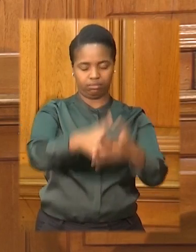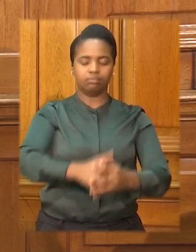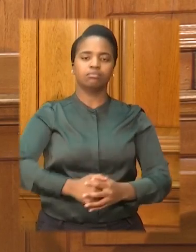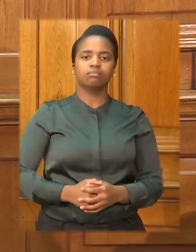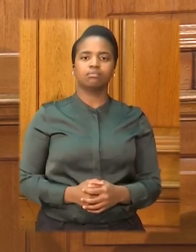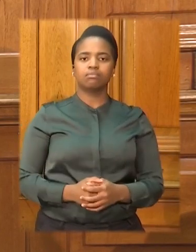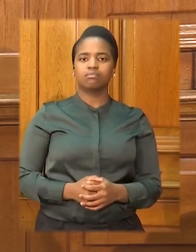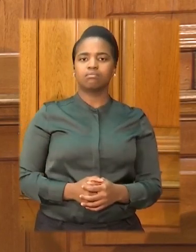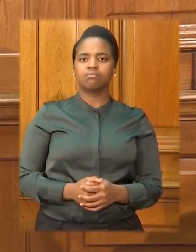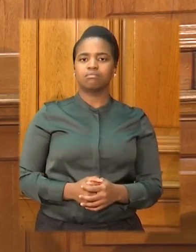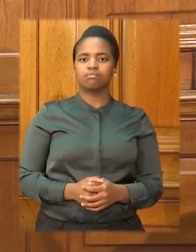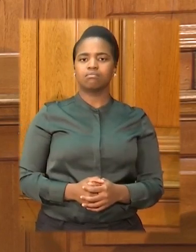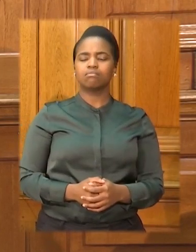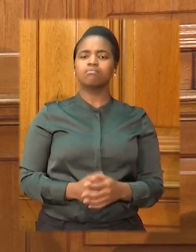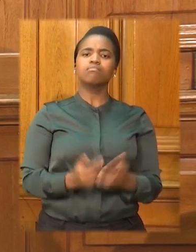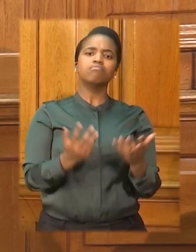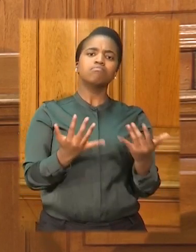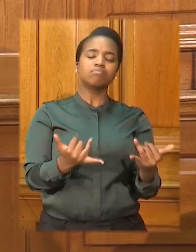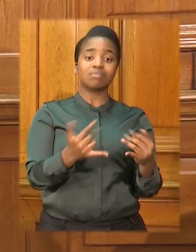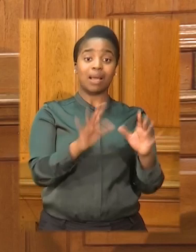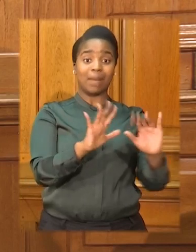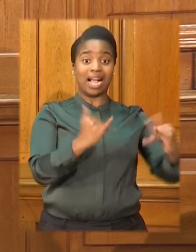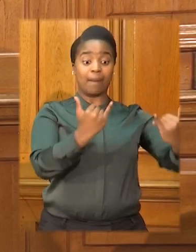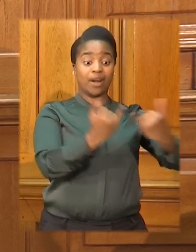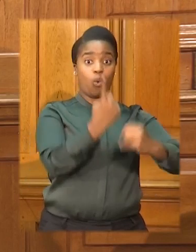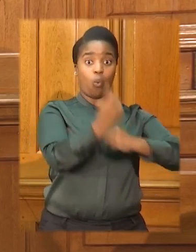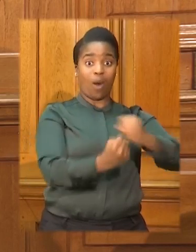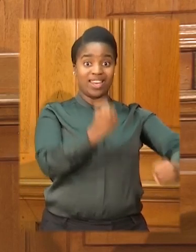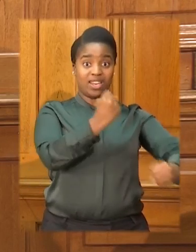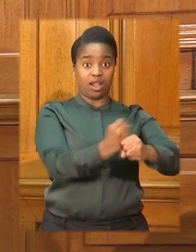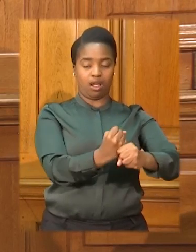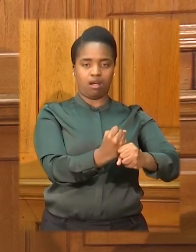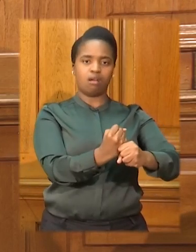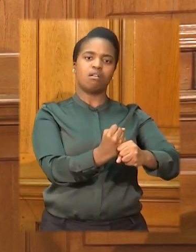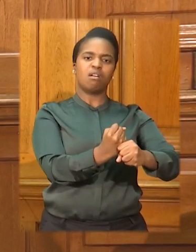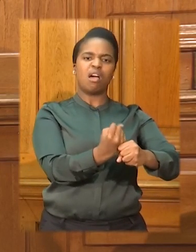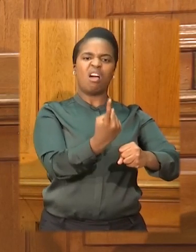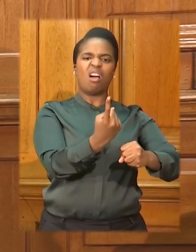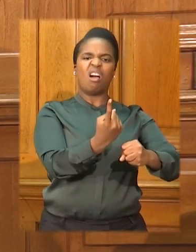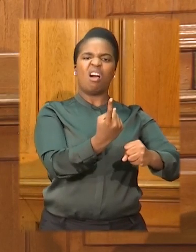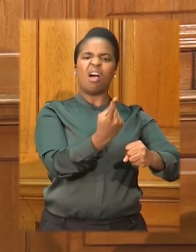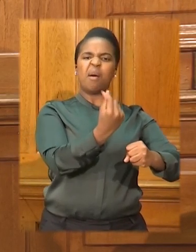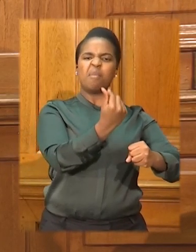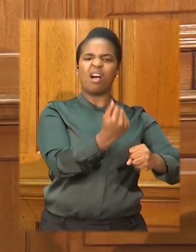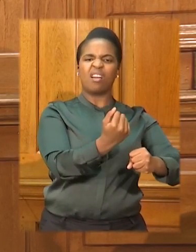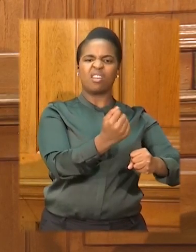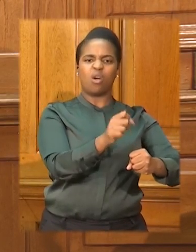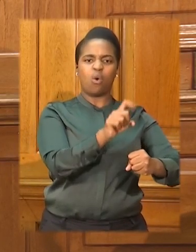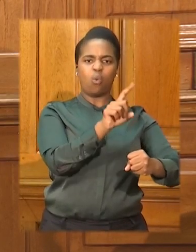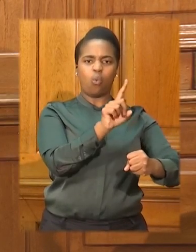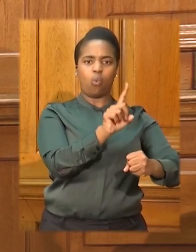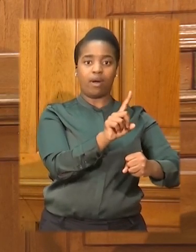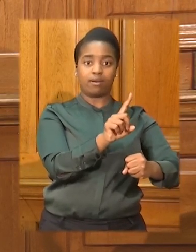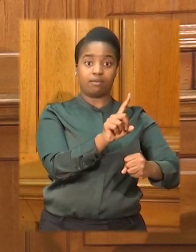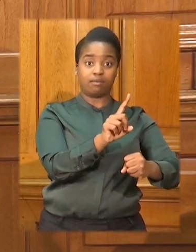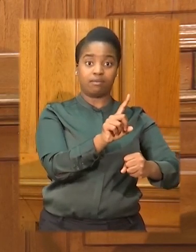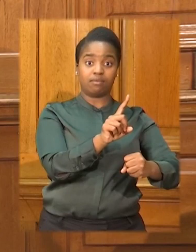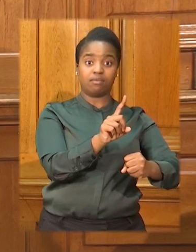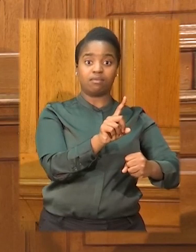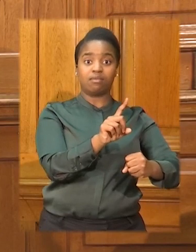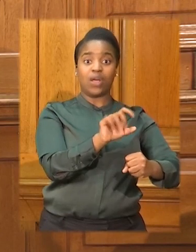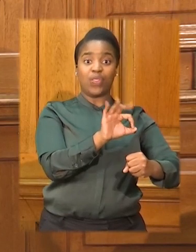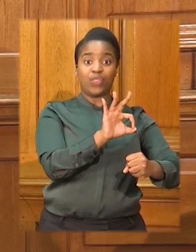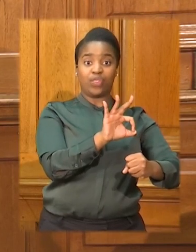companies with a turnover of less than 300 million rand a year will be eligible to participate in